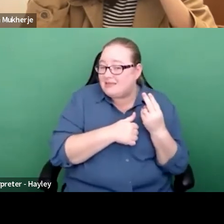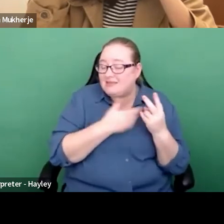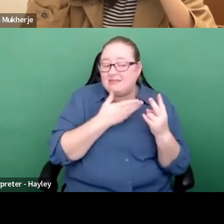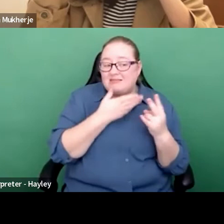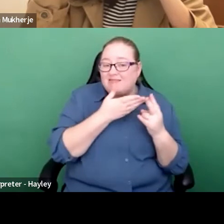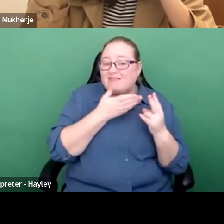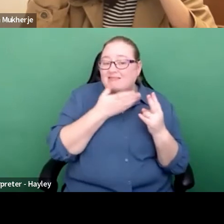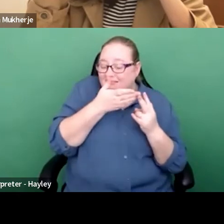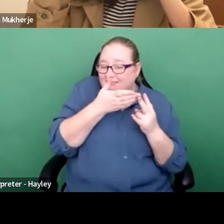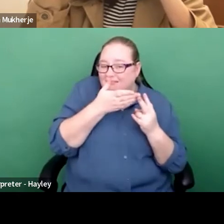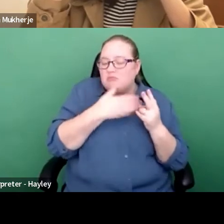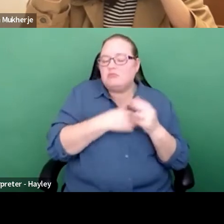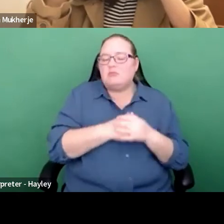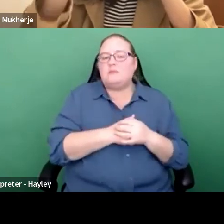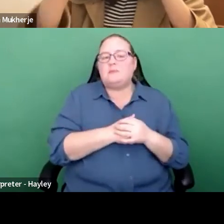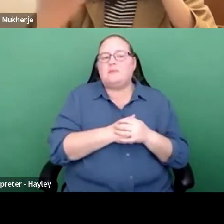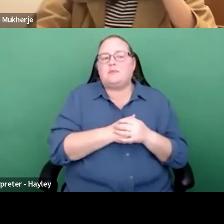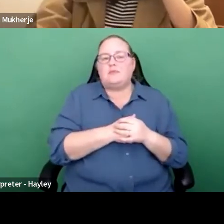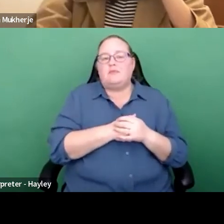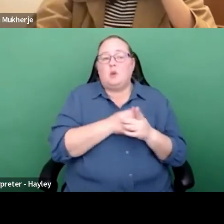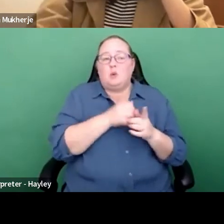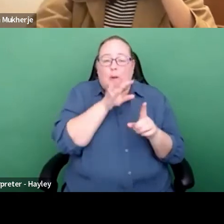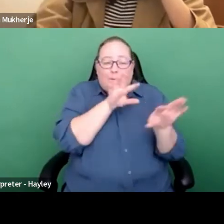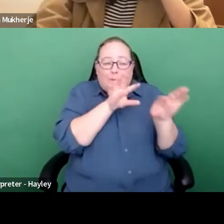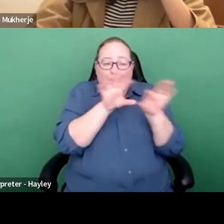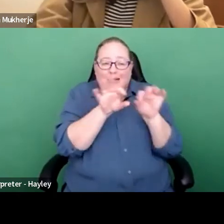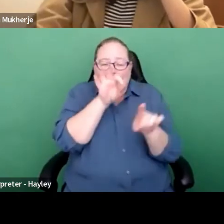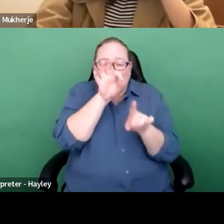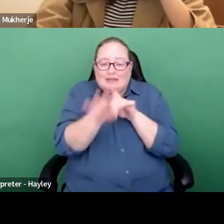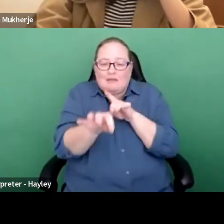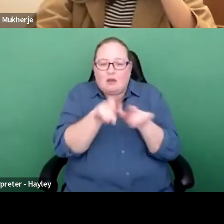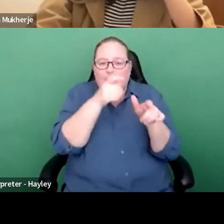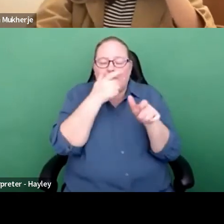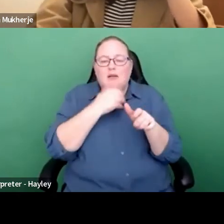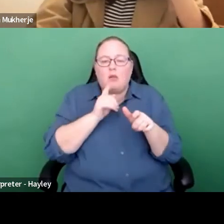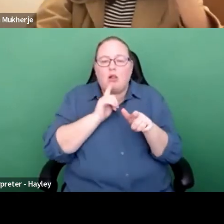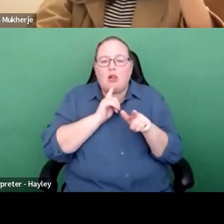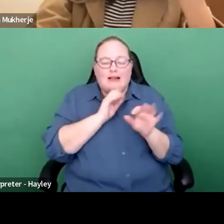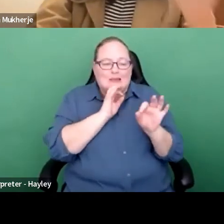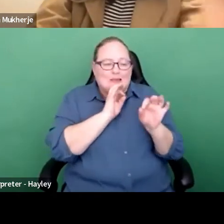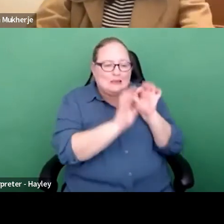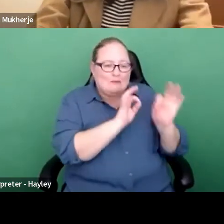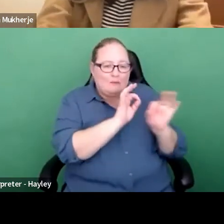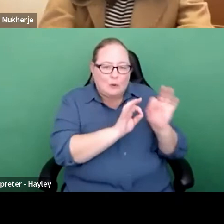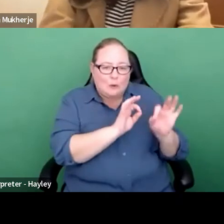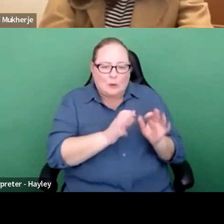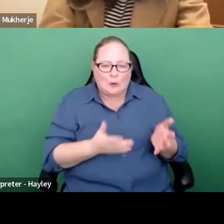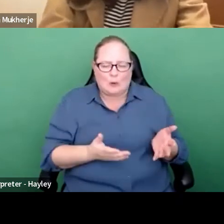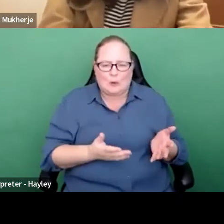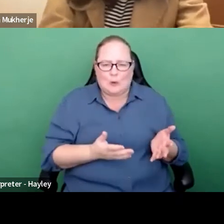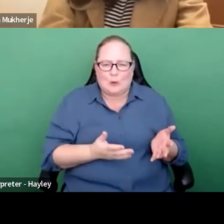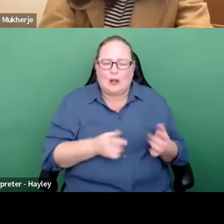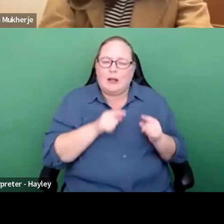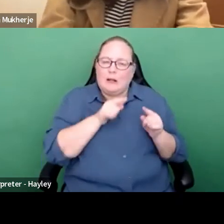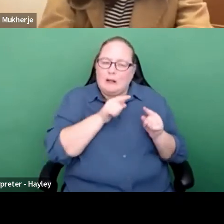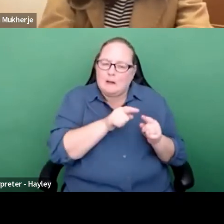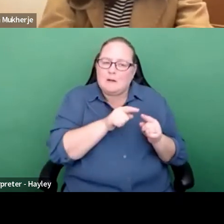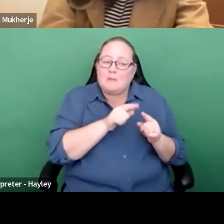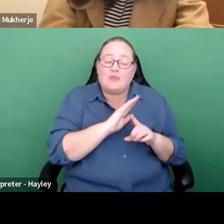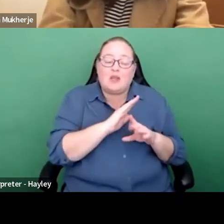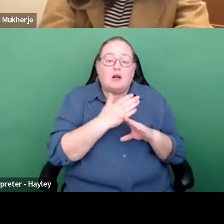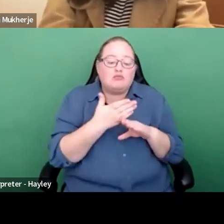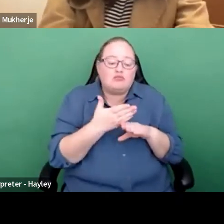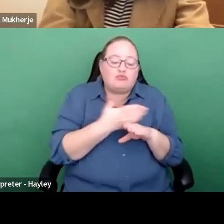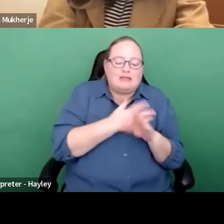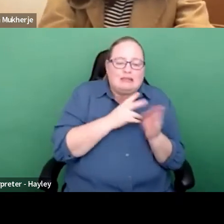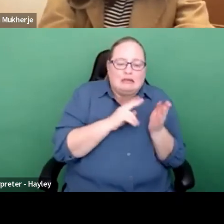a specific set of people. And there were very preset interview questions